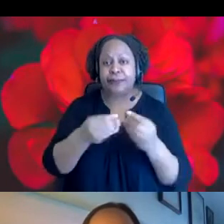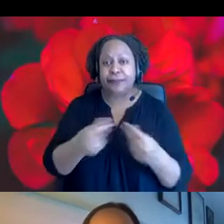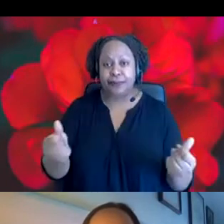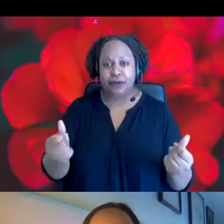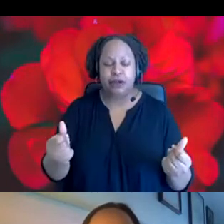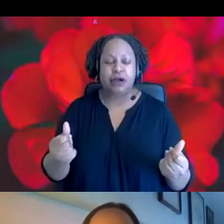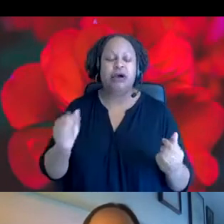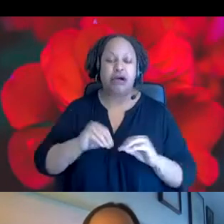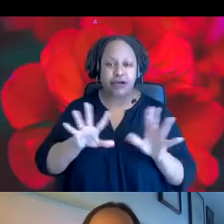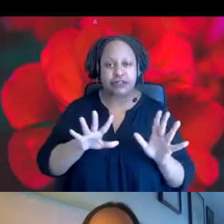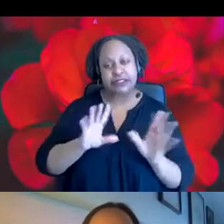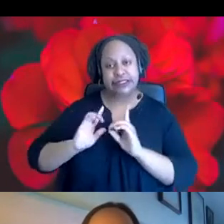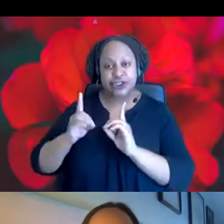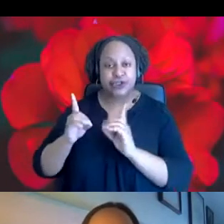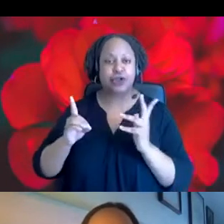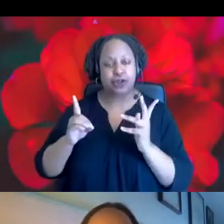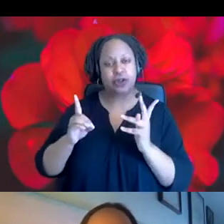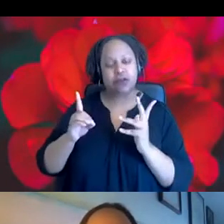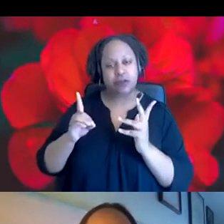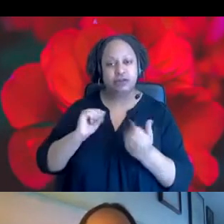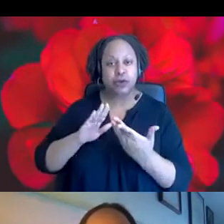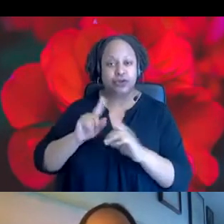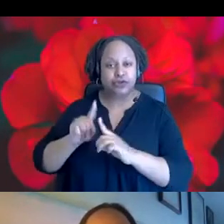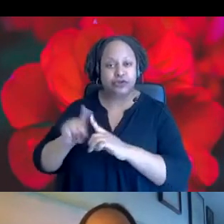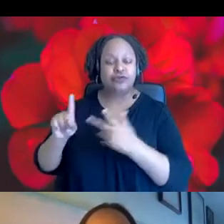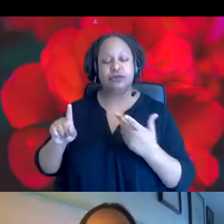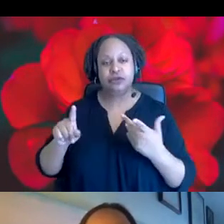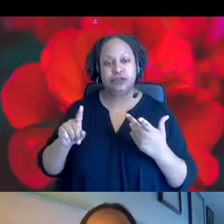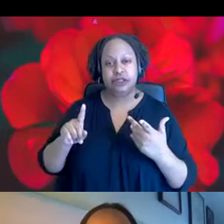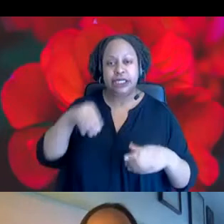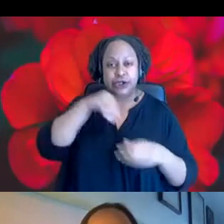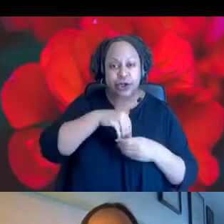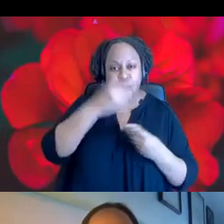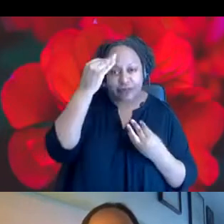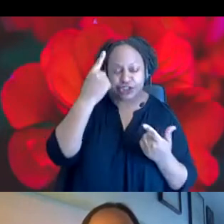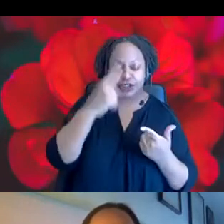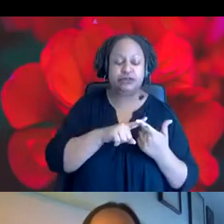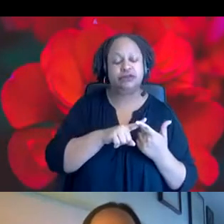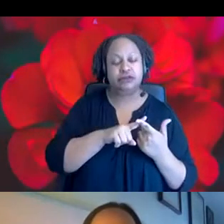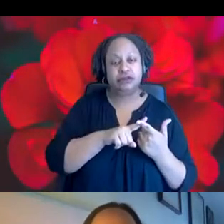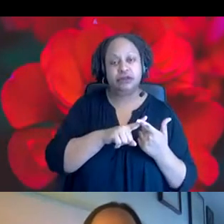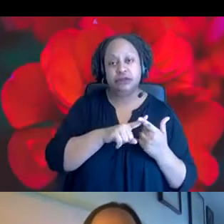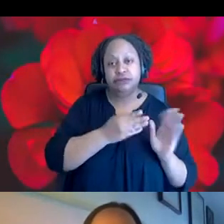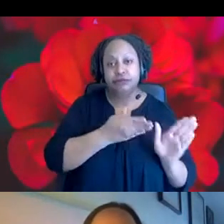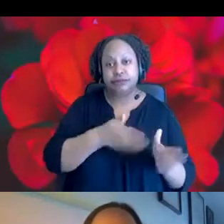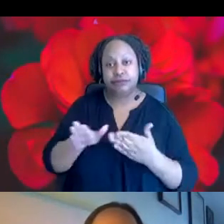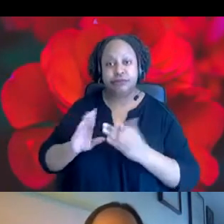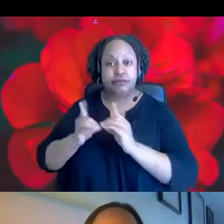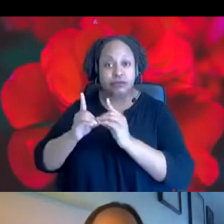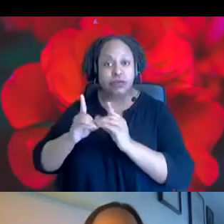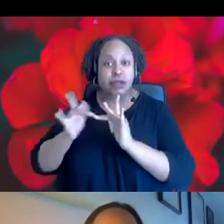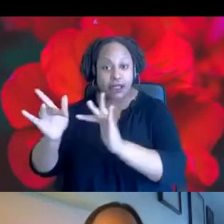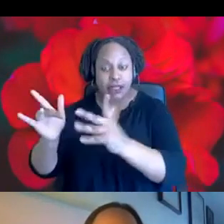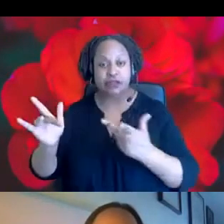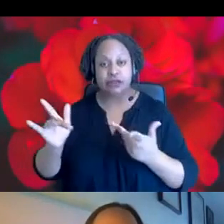it for different ways, internal reflection, shifting to go online, to engage your potentially your community who is vulnerable and you need to create a